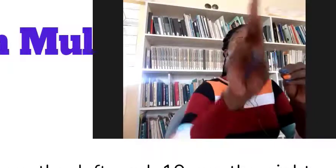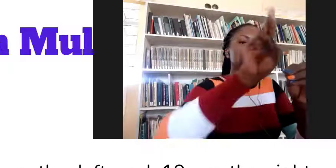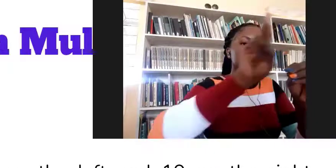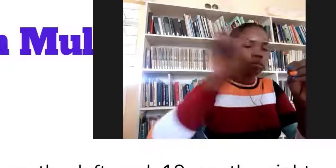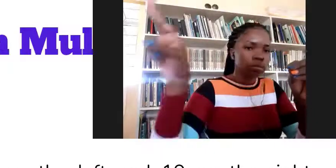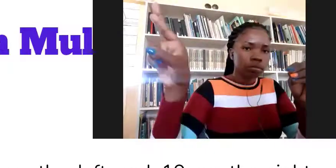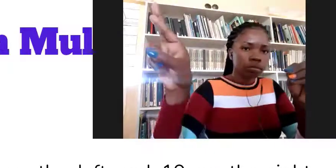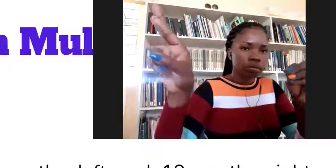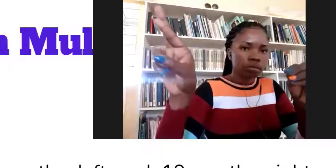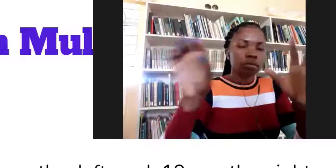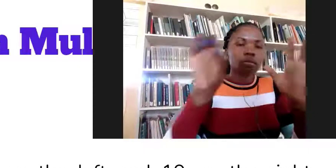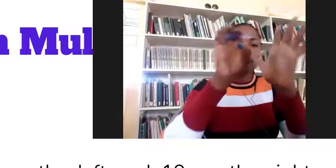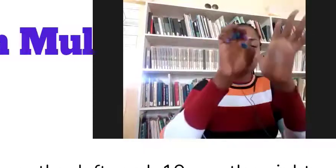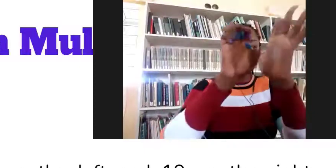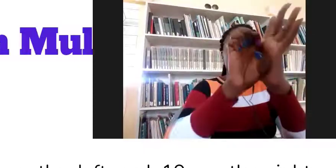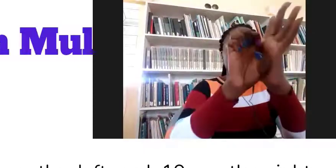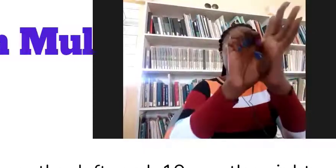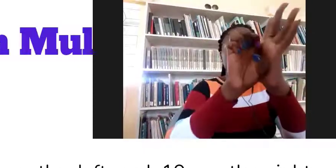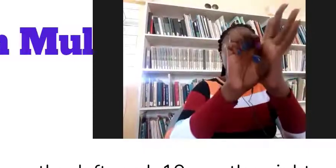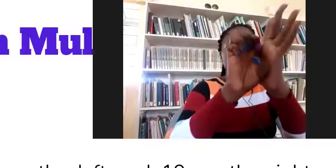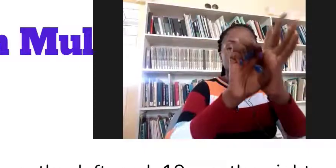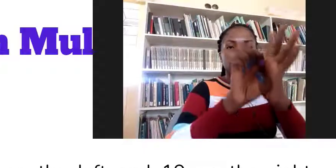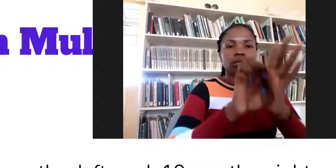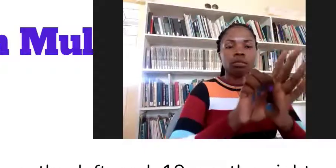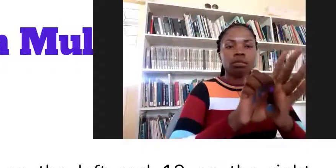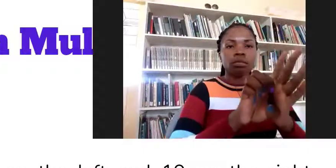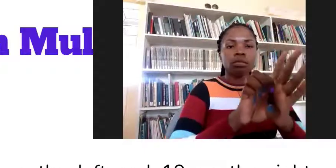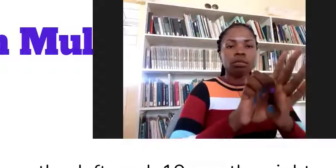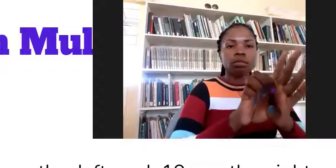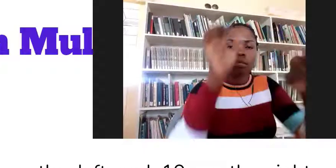for example, if we get